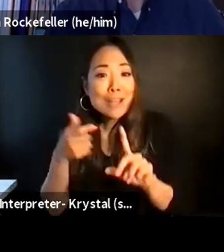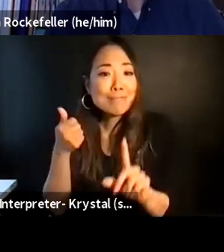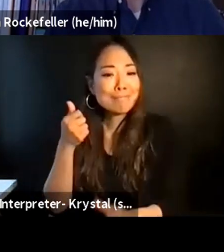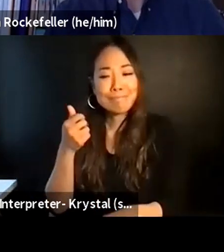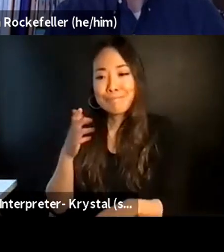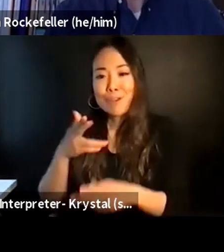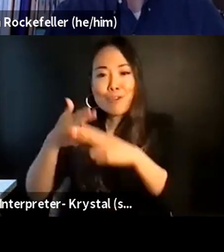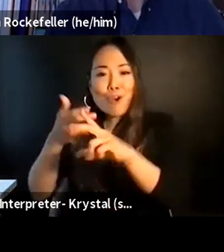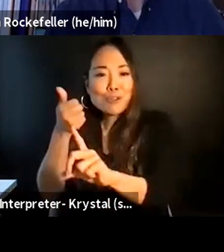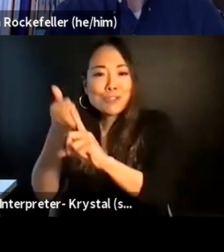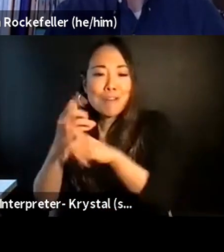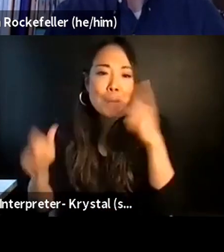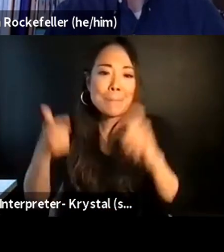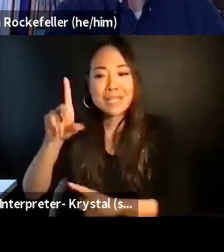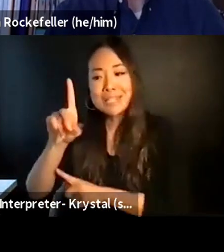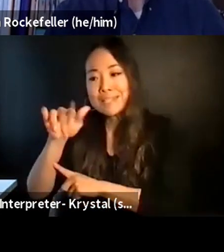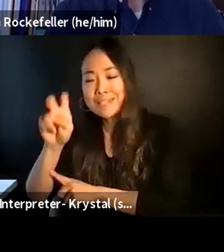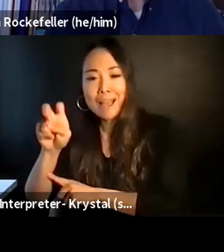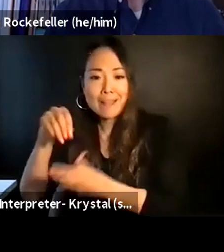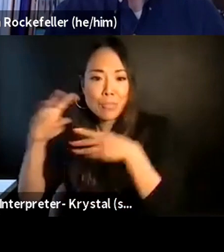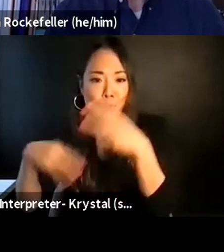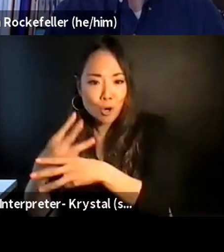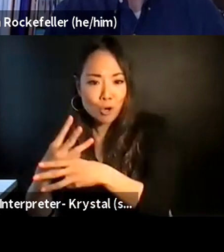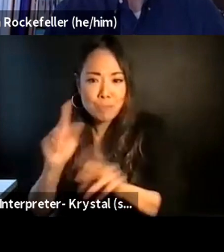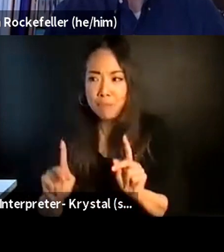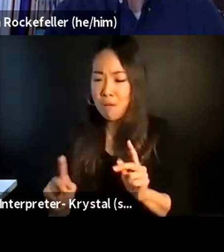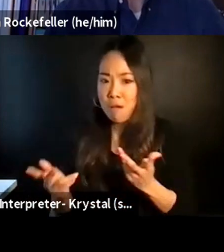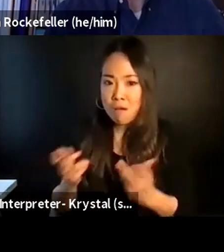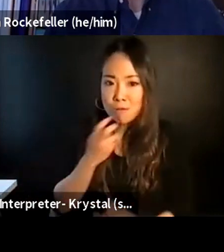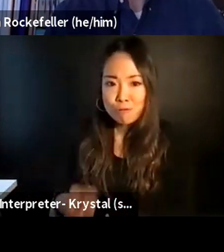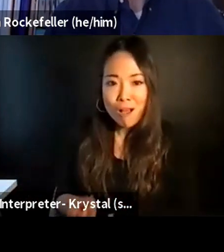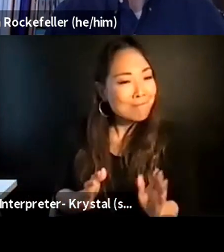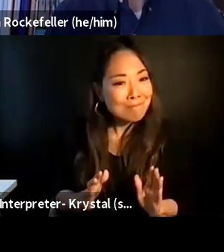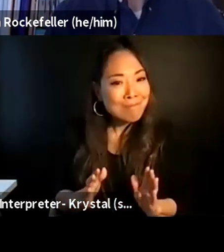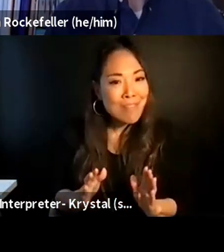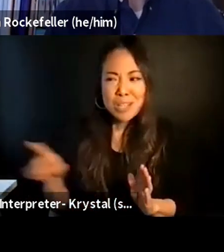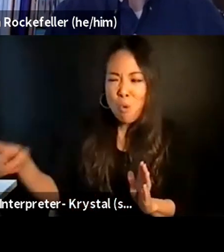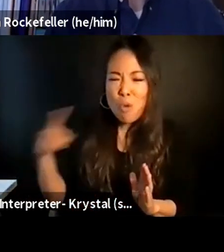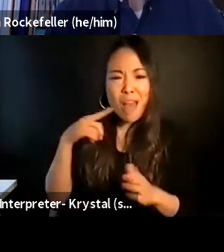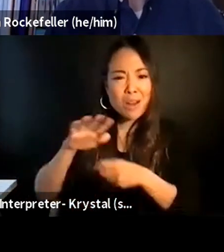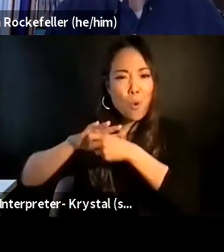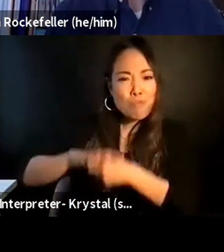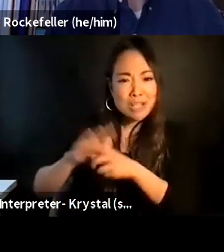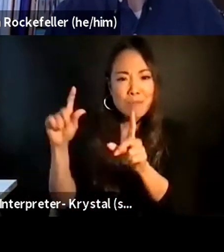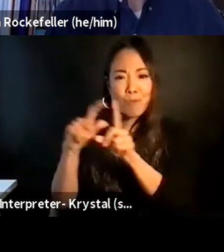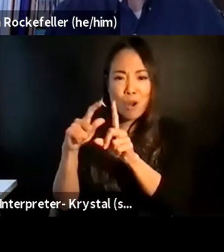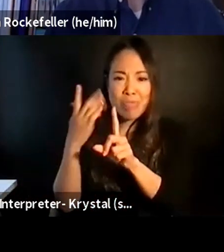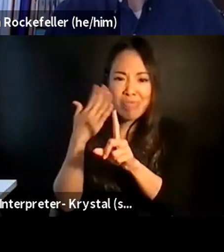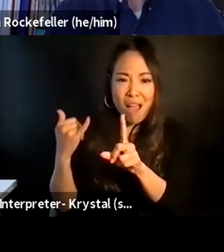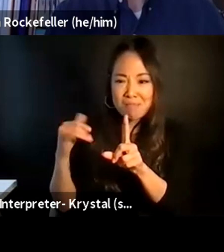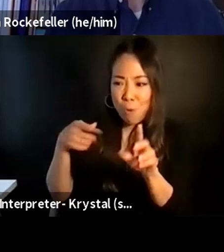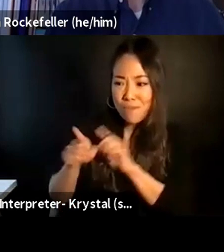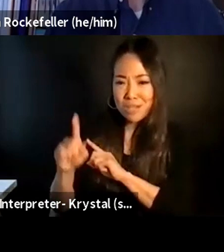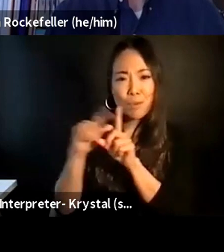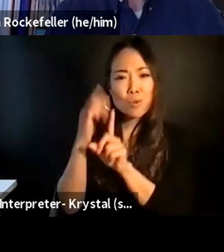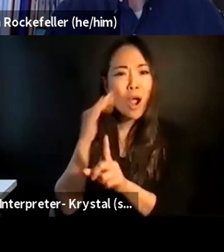when she calls herself that. Because it's like, what? No, that's an oppressive word. Why would you ever say that? And when people ask her, why do you use that language?